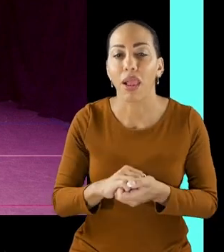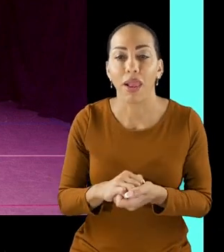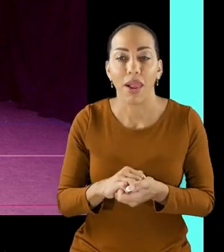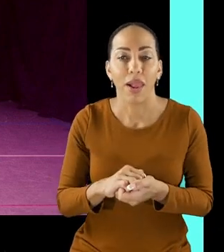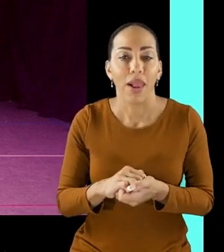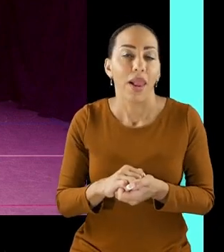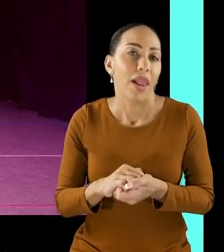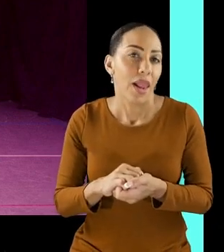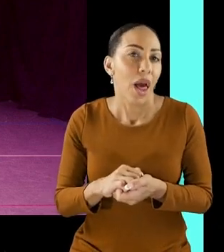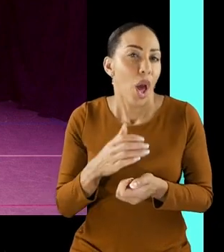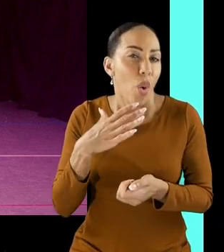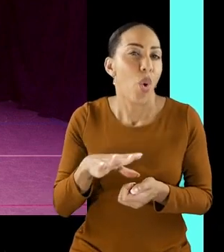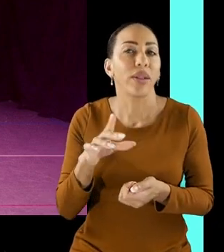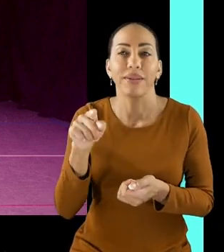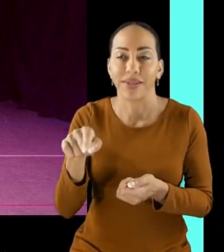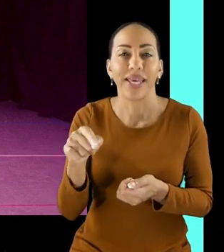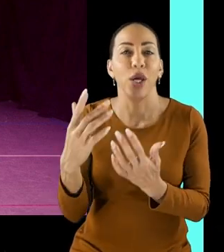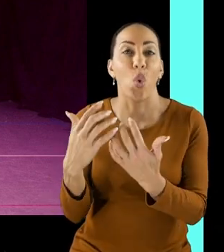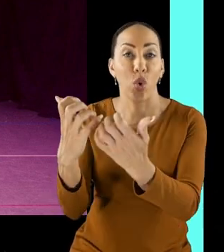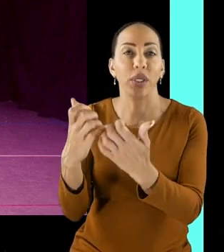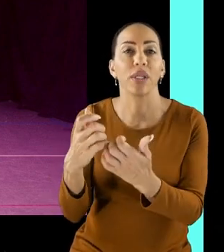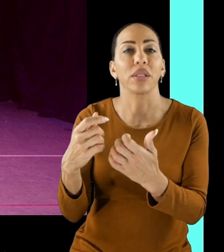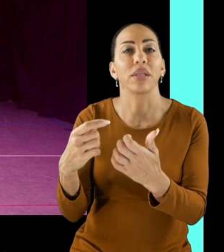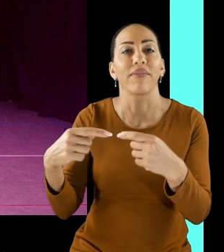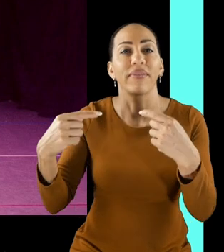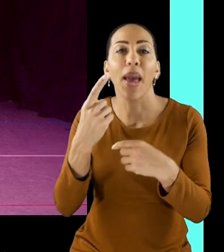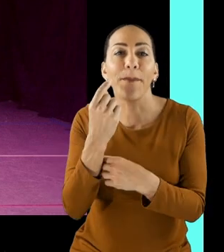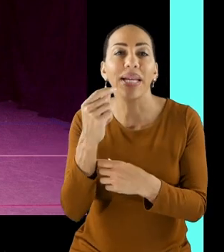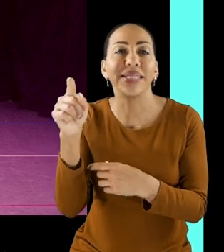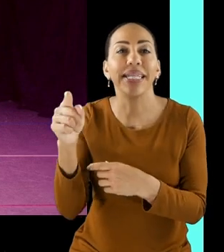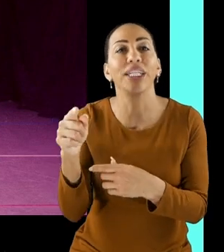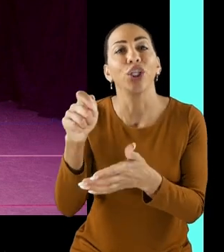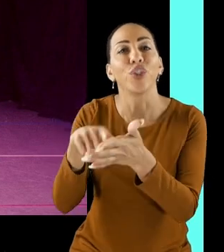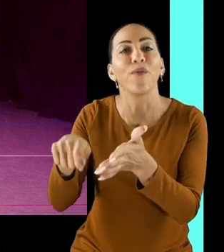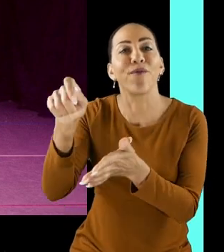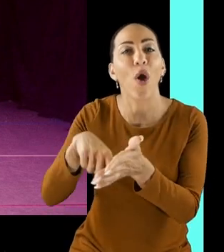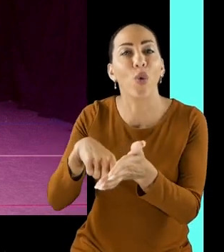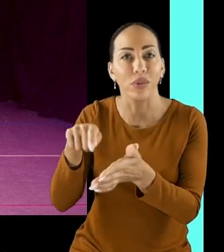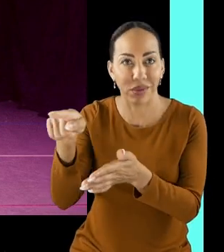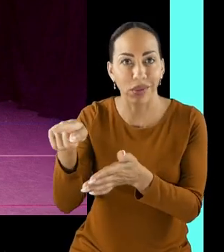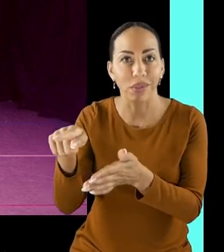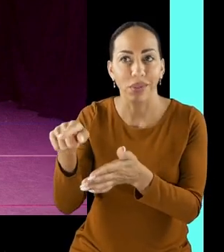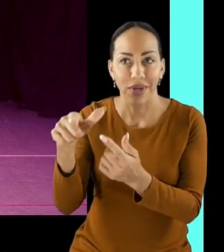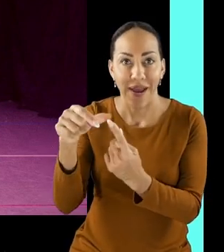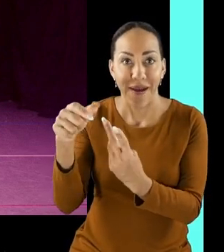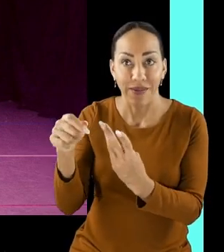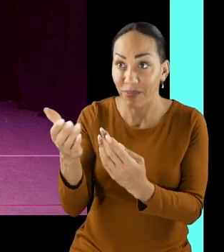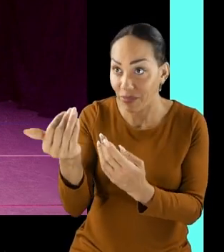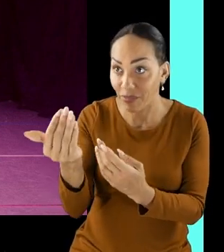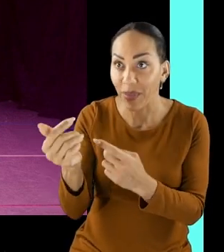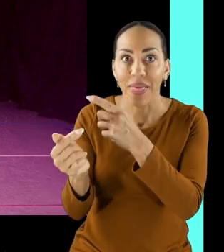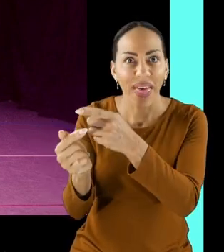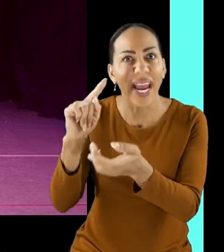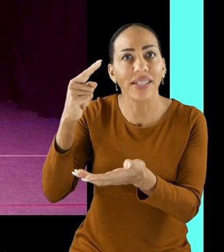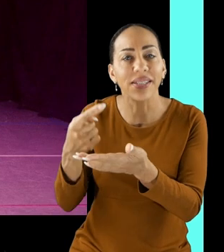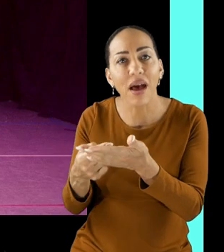of audience voting. That there are a series of points at which the audience are invited to vote that helps determine the rest